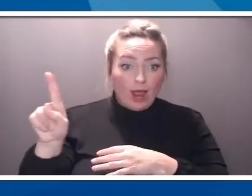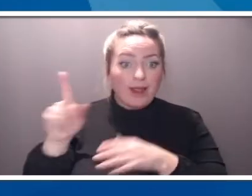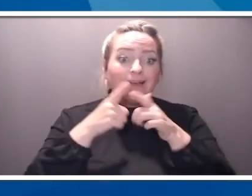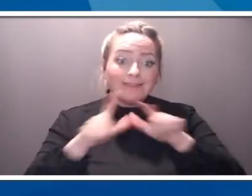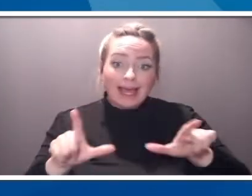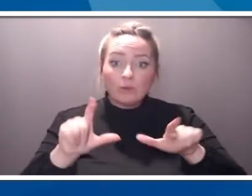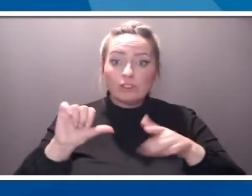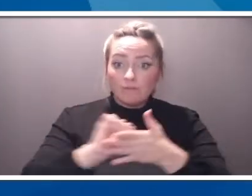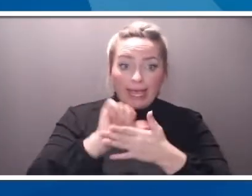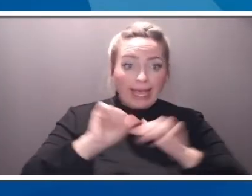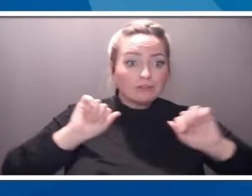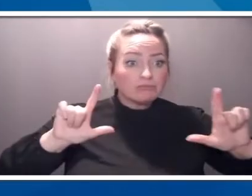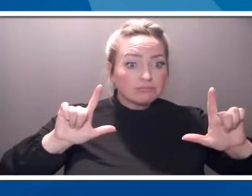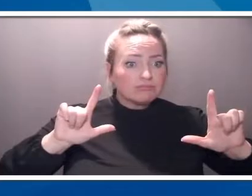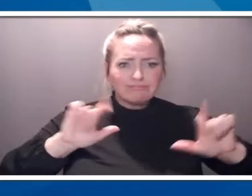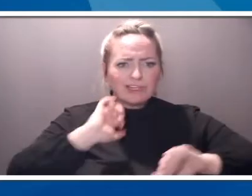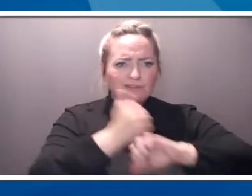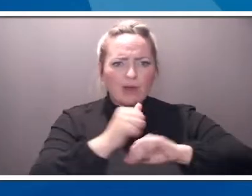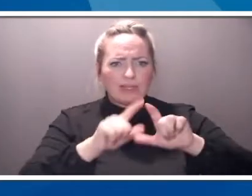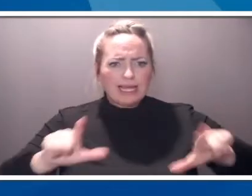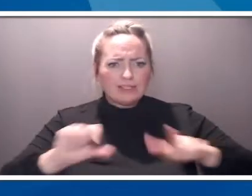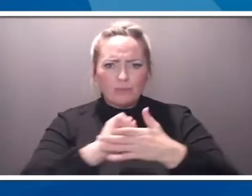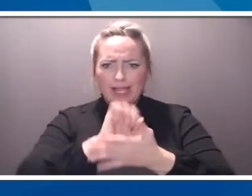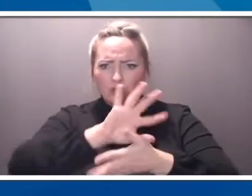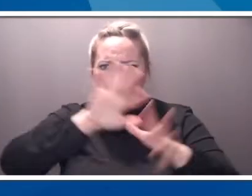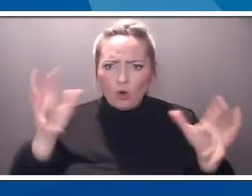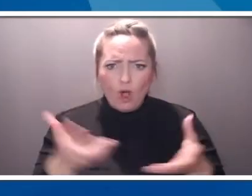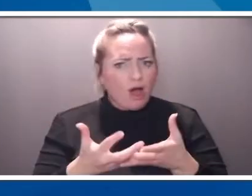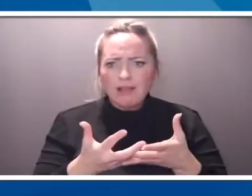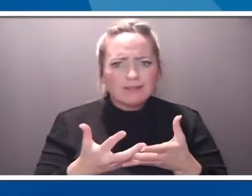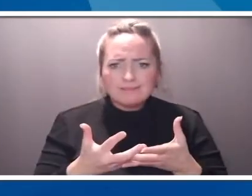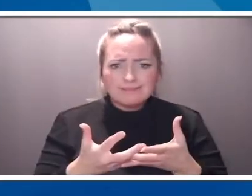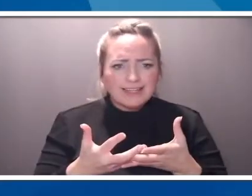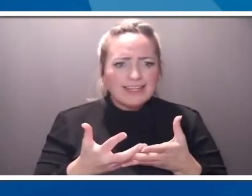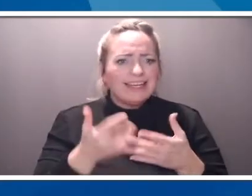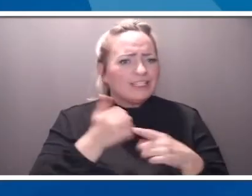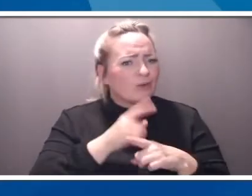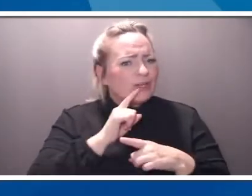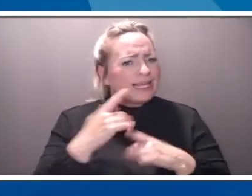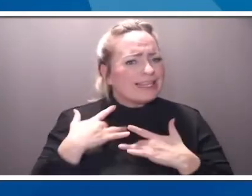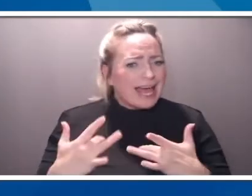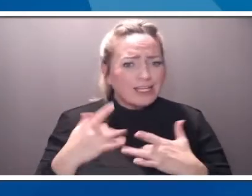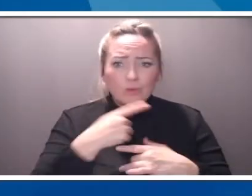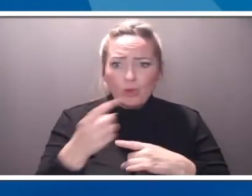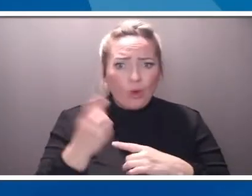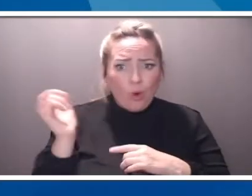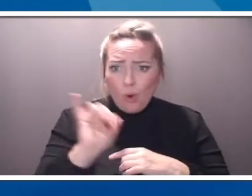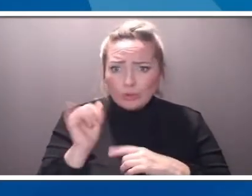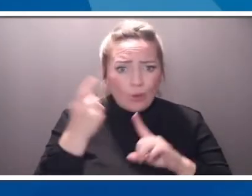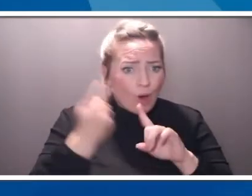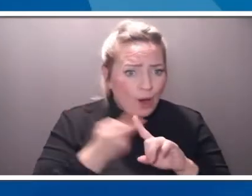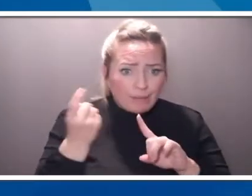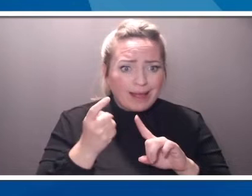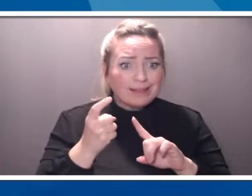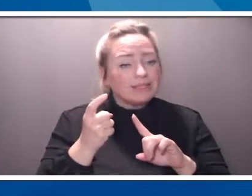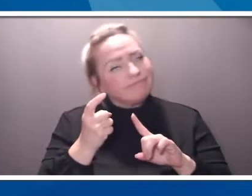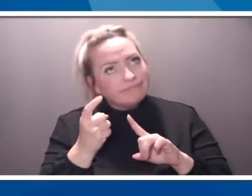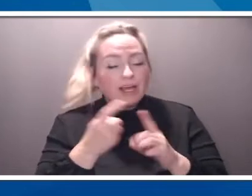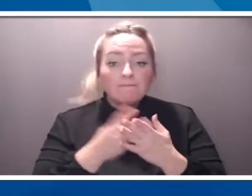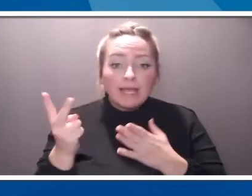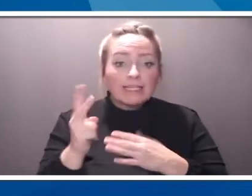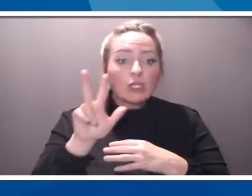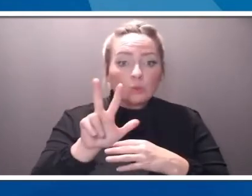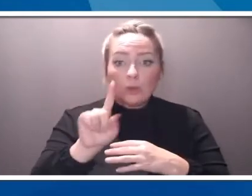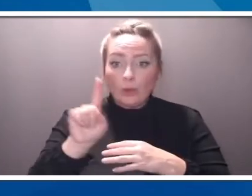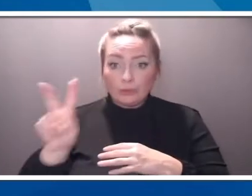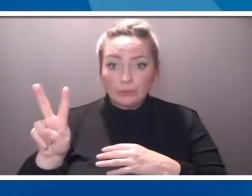content fails 311, language of page, you've not defined what the language of the page overall is, it's very likely that you're also